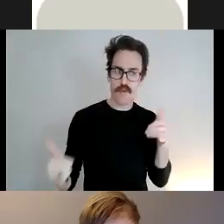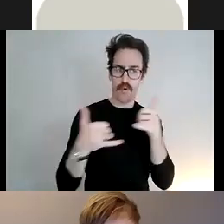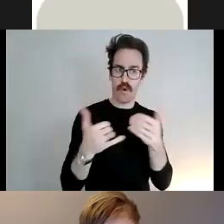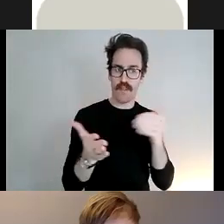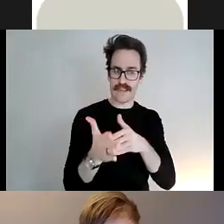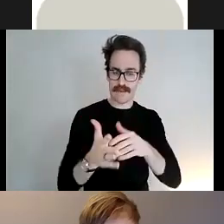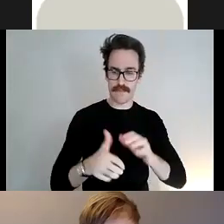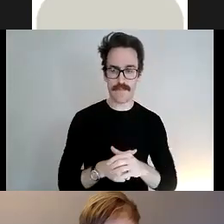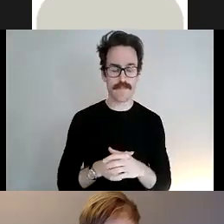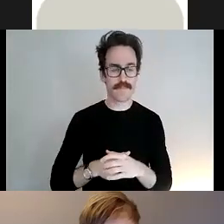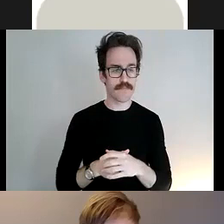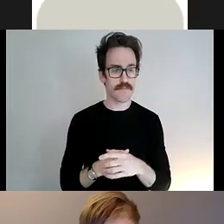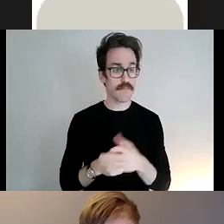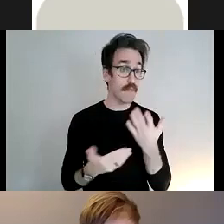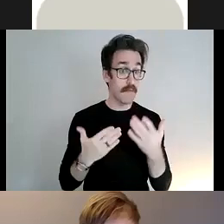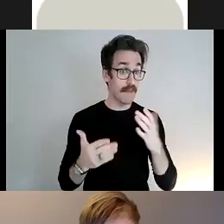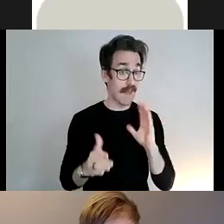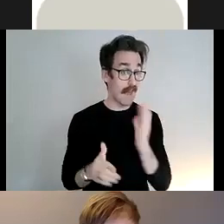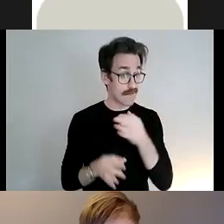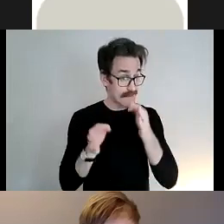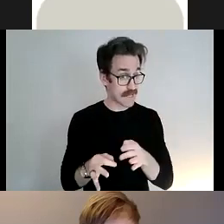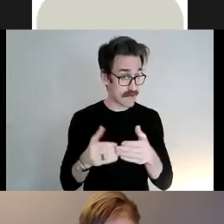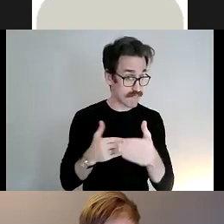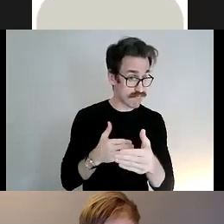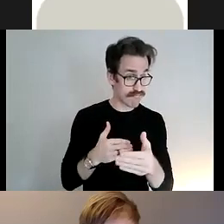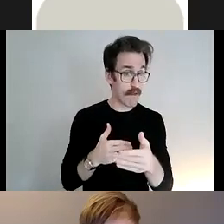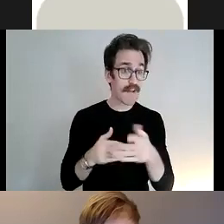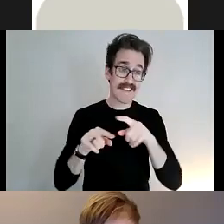decision about what we may do at the end of the call with you.